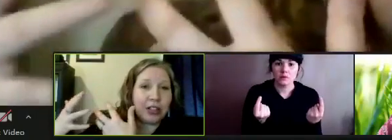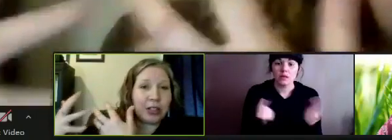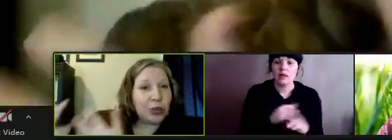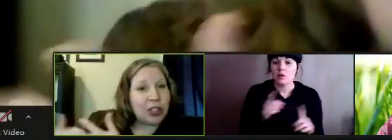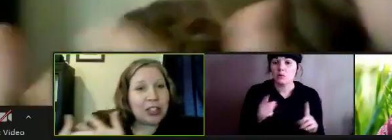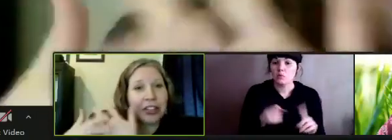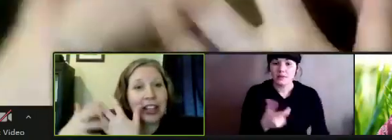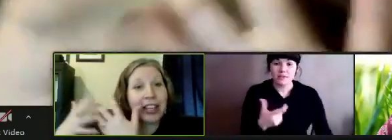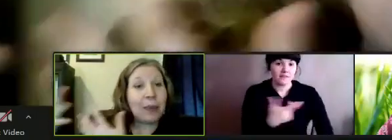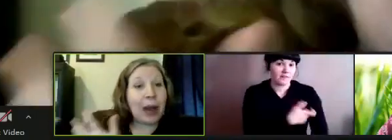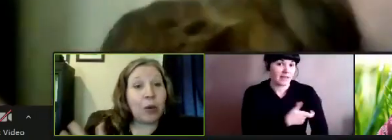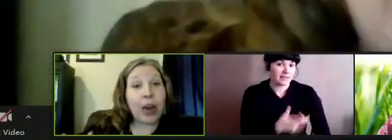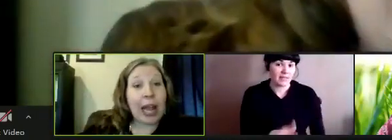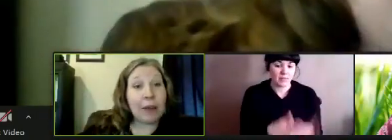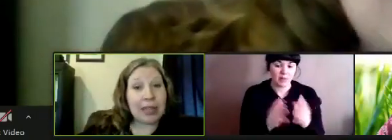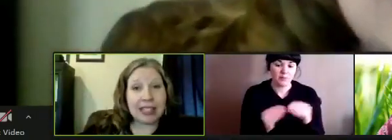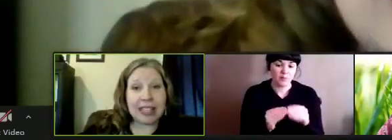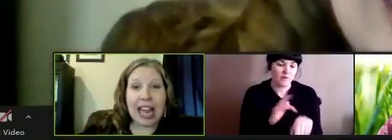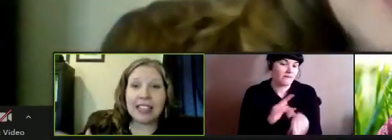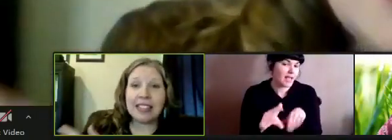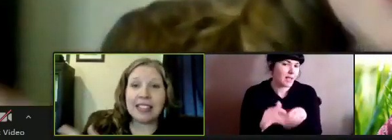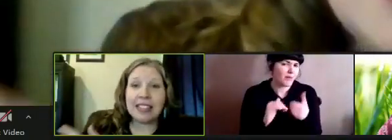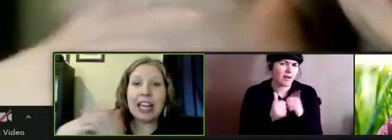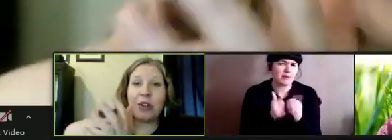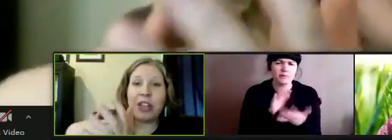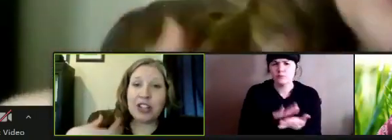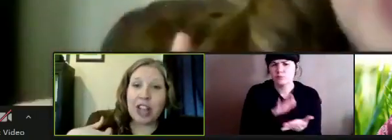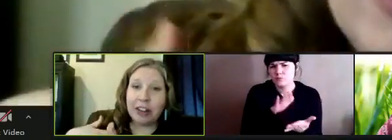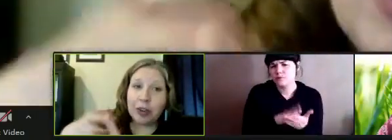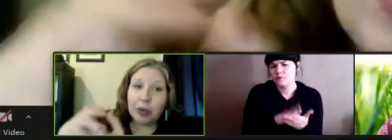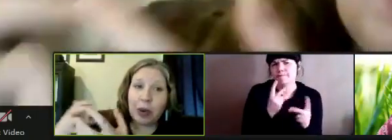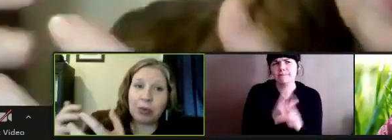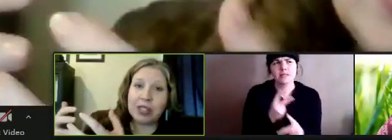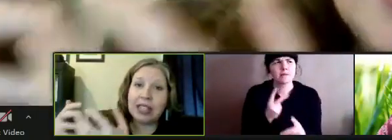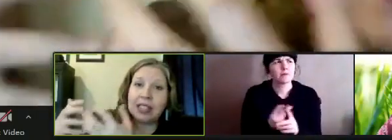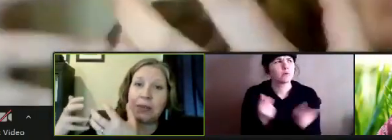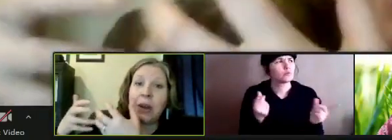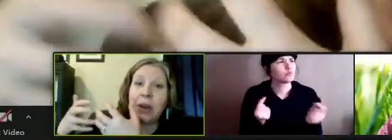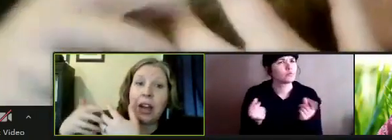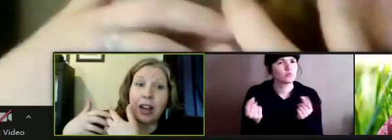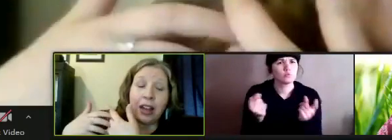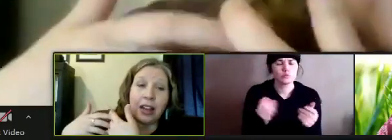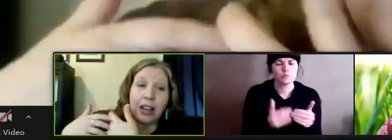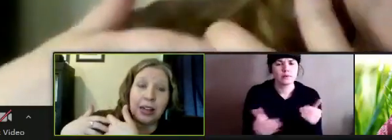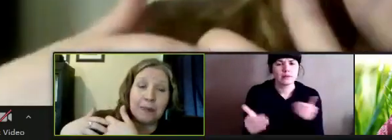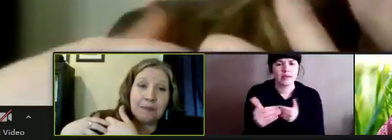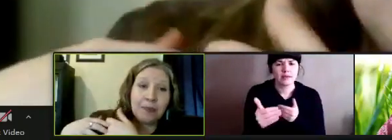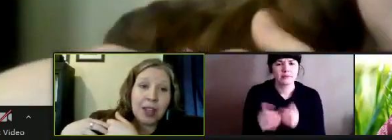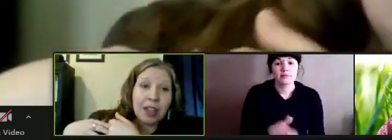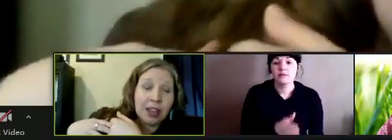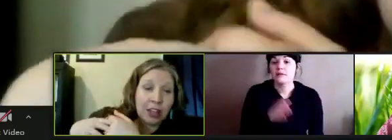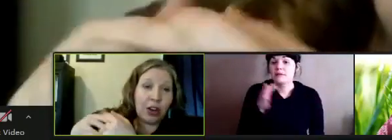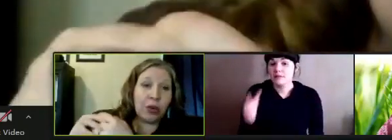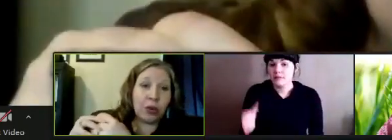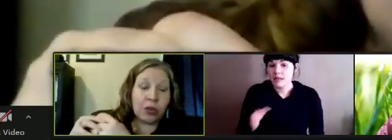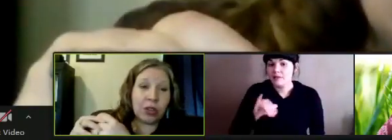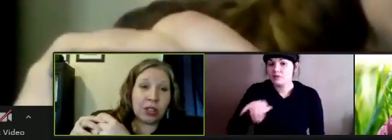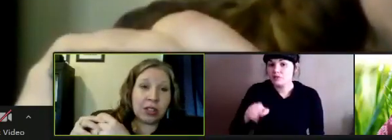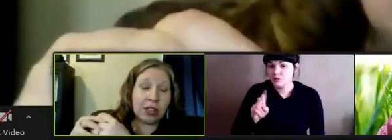available, and schools are thinking about what happens next. And I know that Jennifer represents